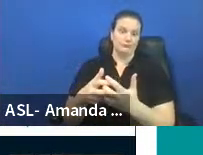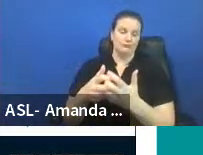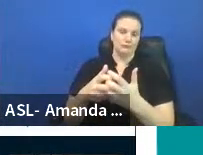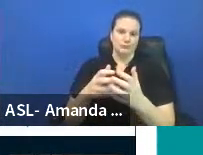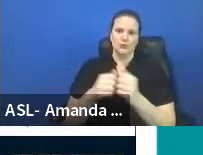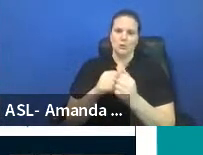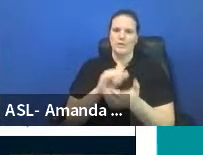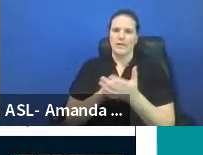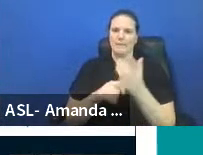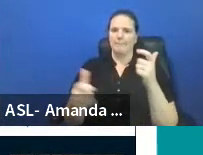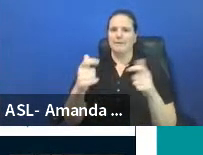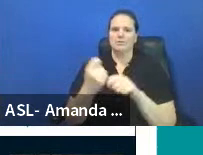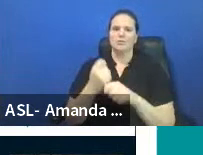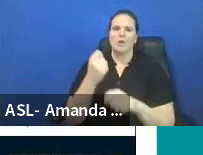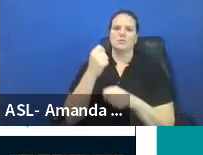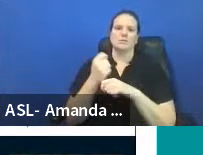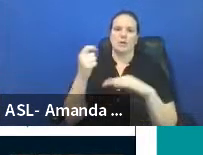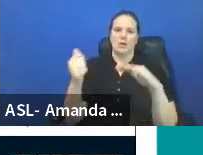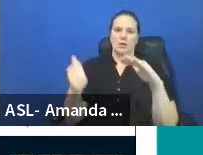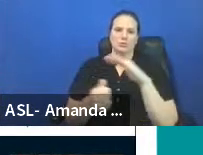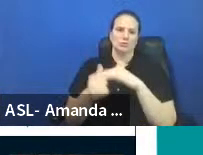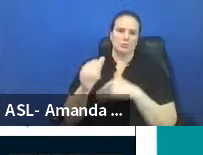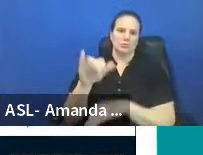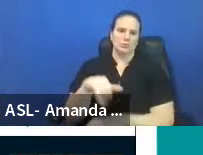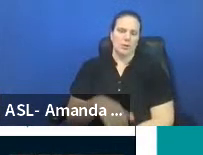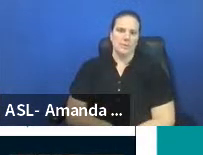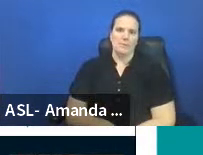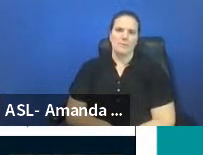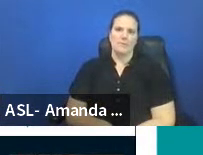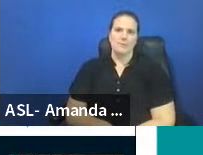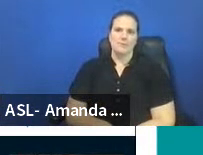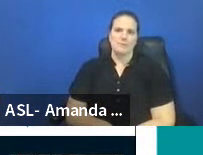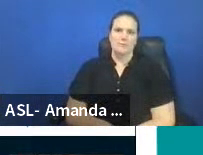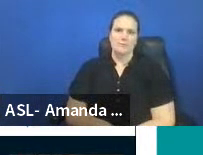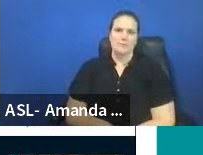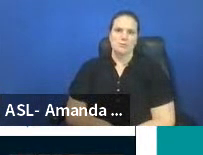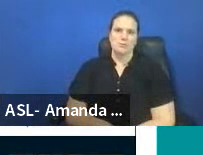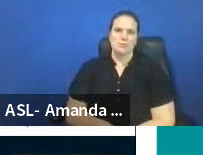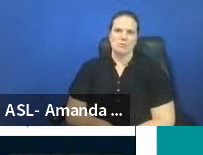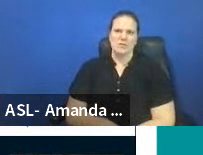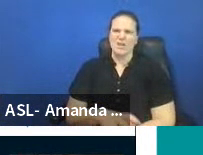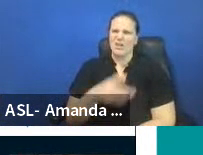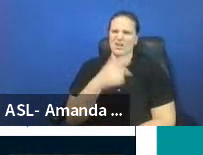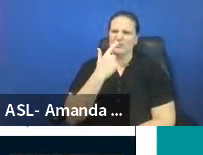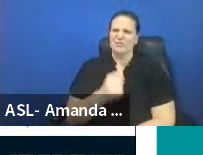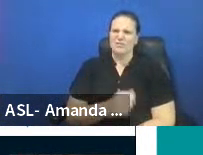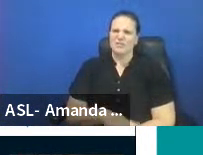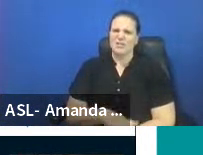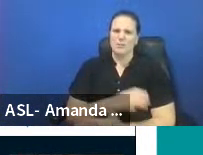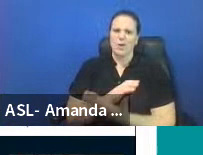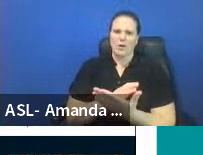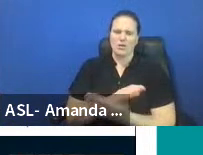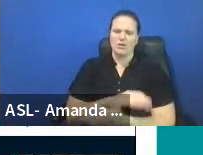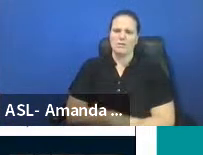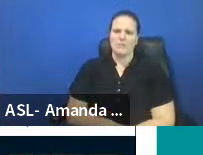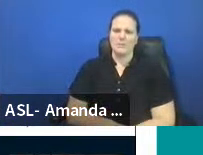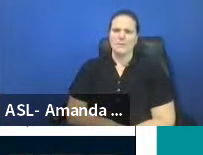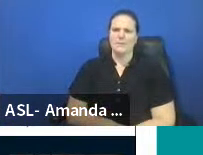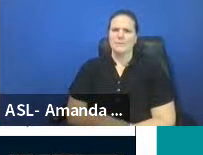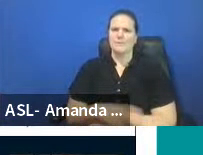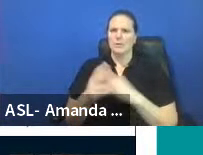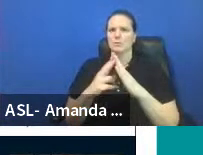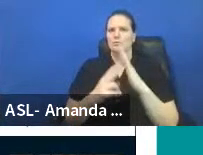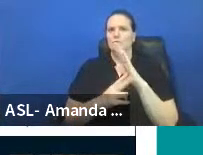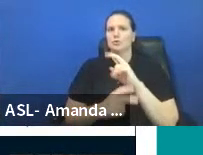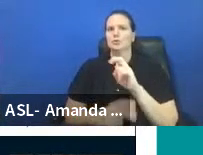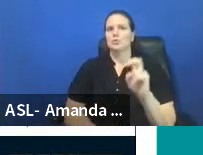trucks go underneath. So it's a very interesting part of the bridge